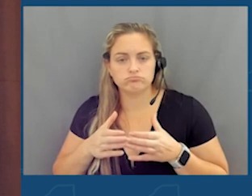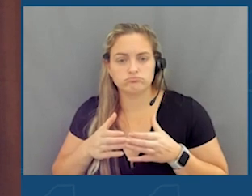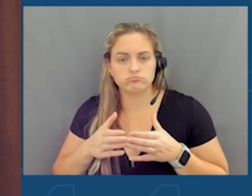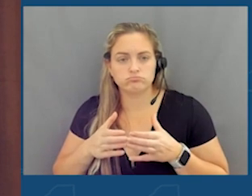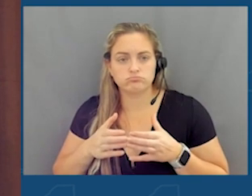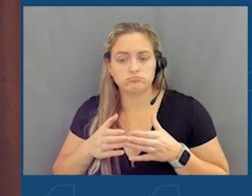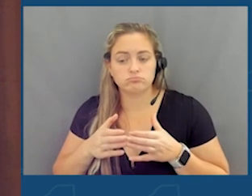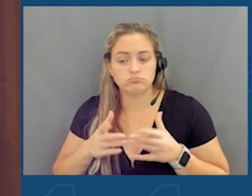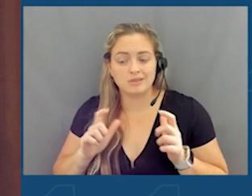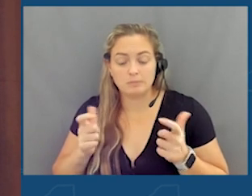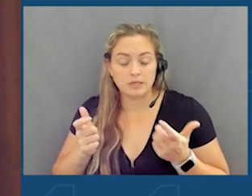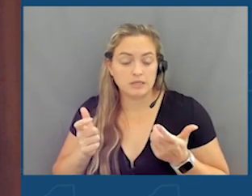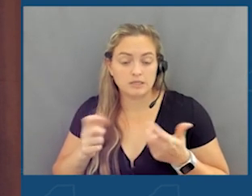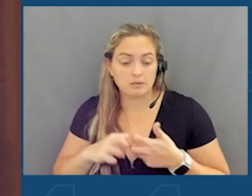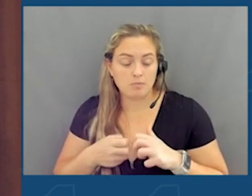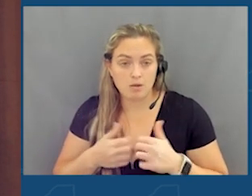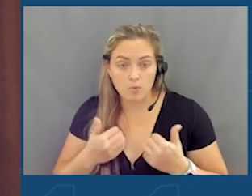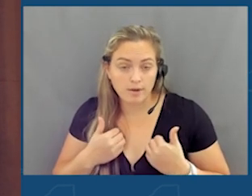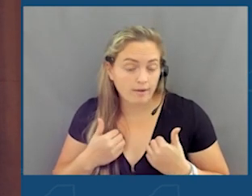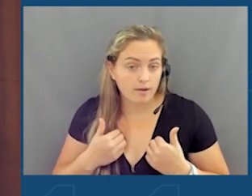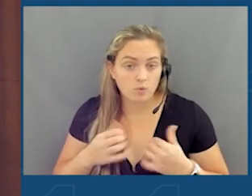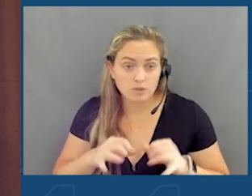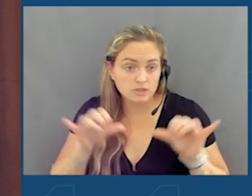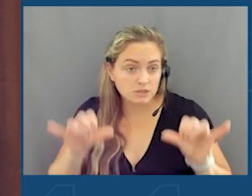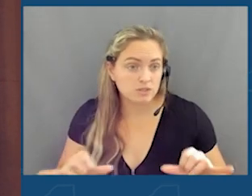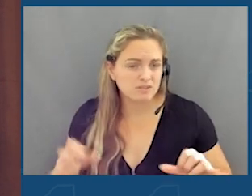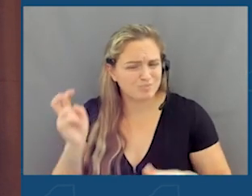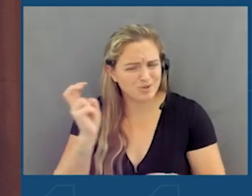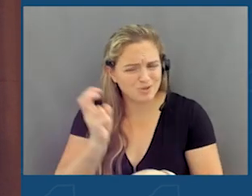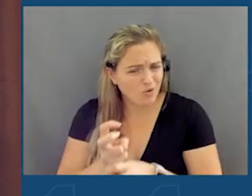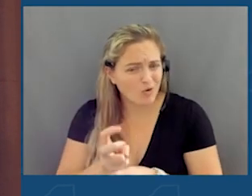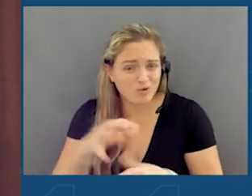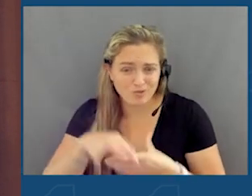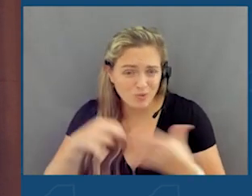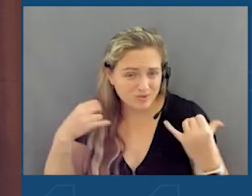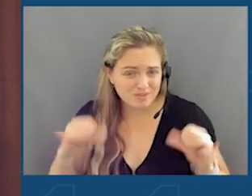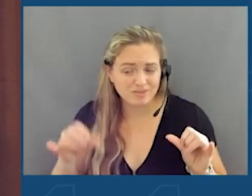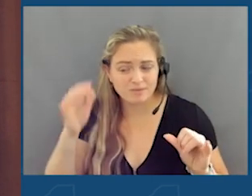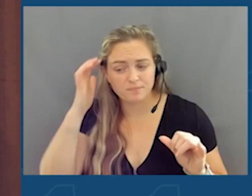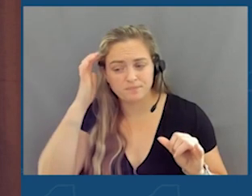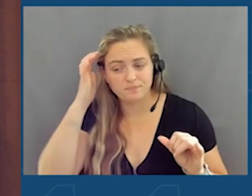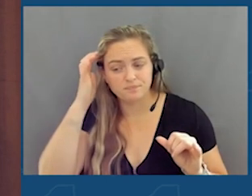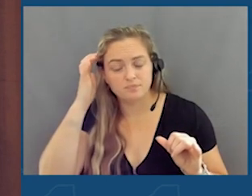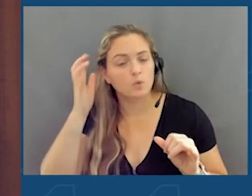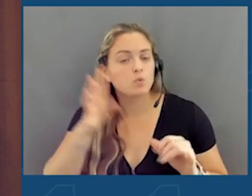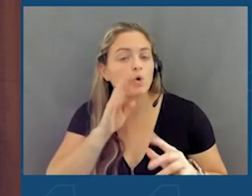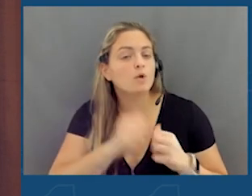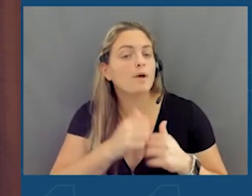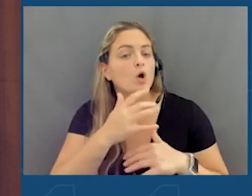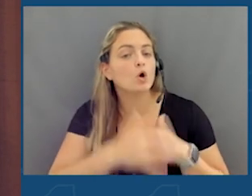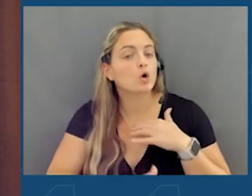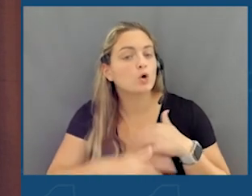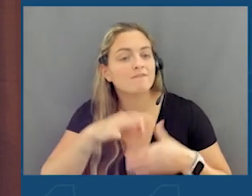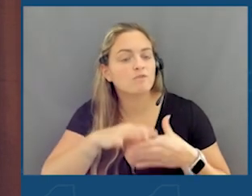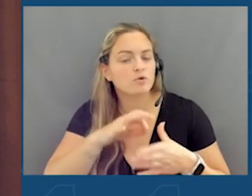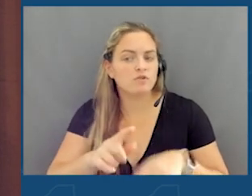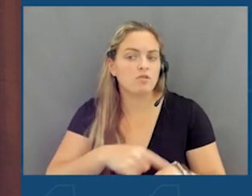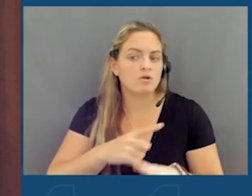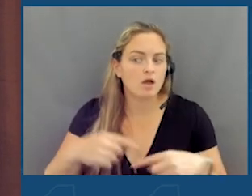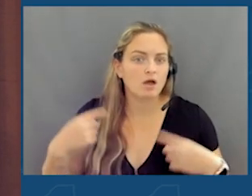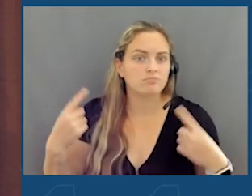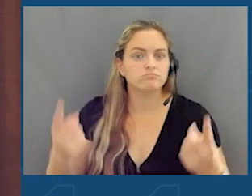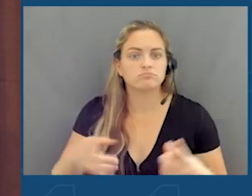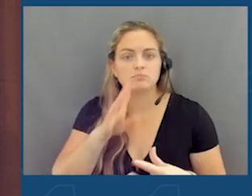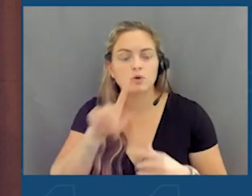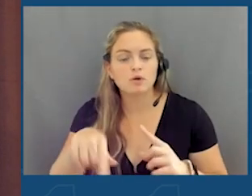And the biggest problem we have with our system, it's still too hard to cast a ballot. I know we talked about early voting for a long time. I always talked